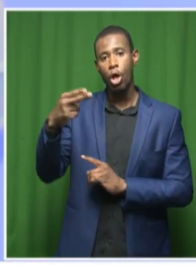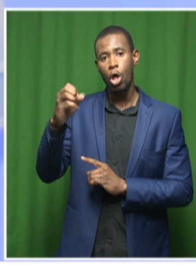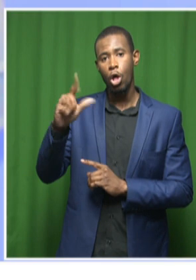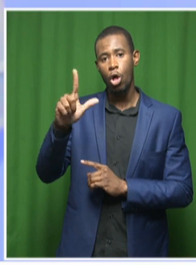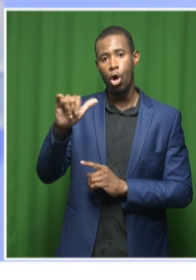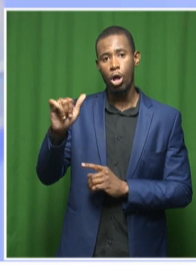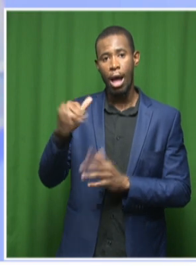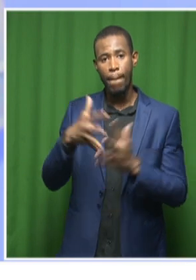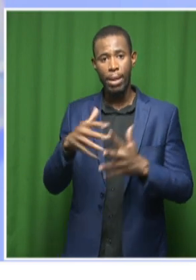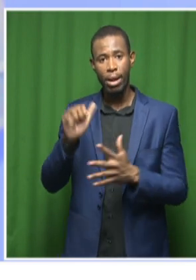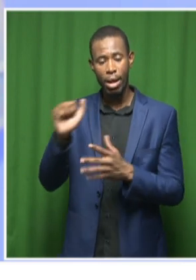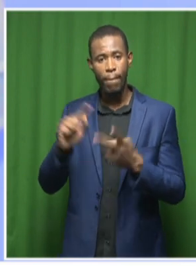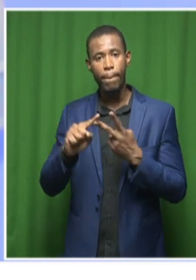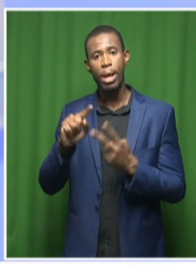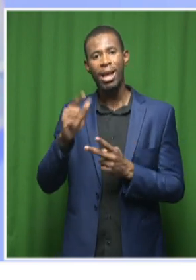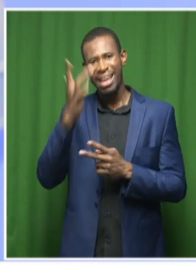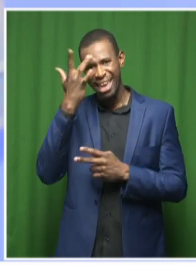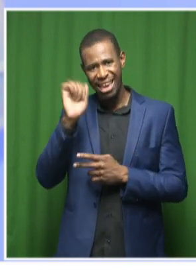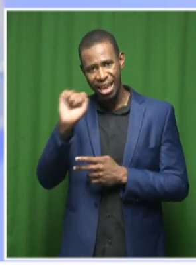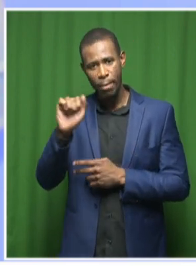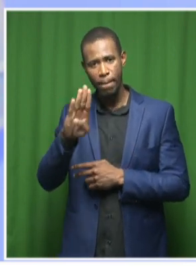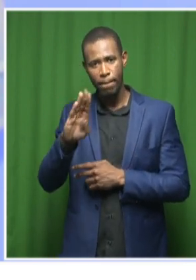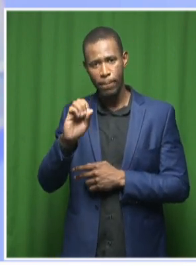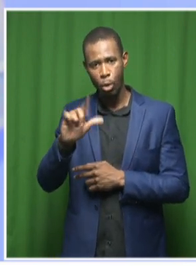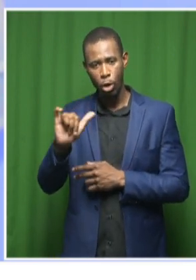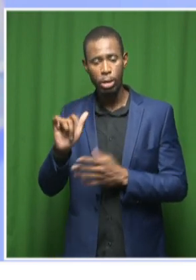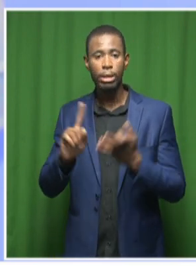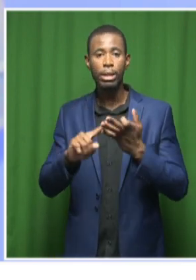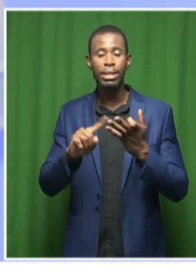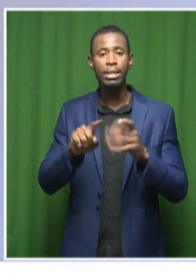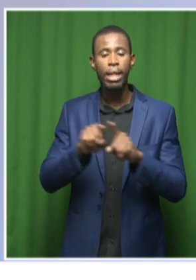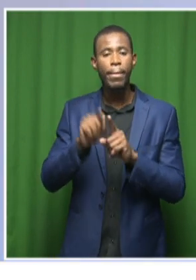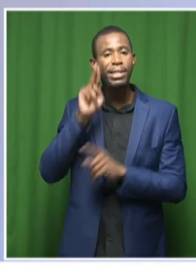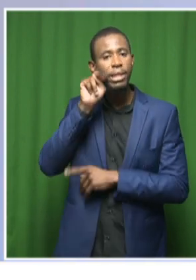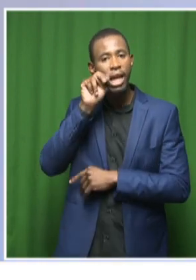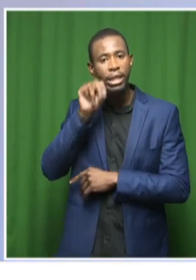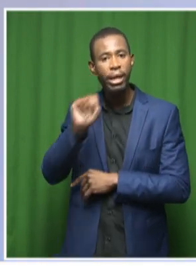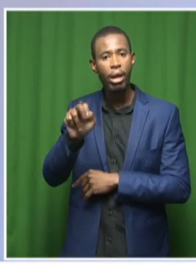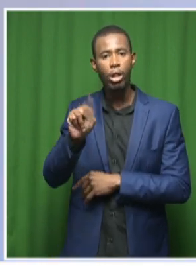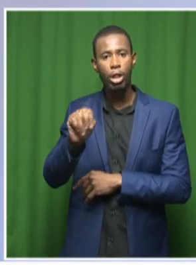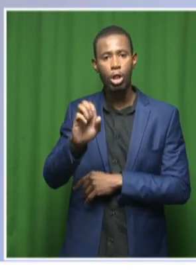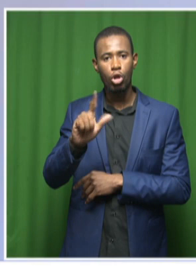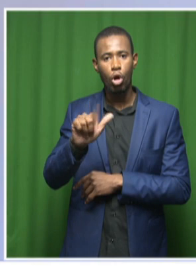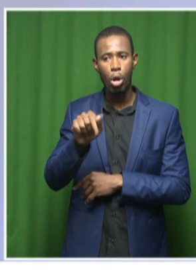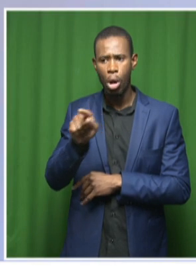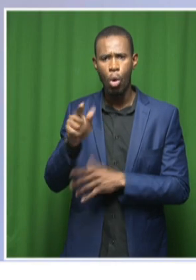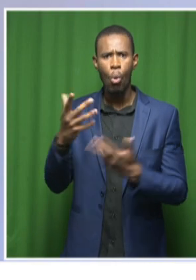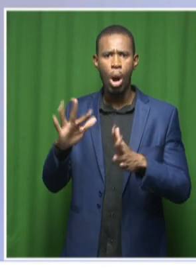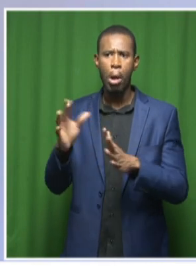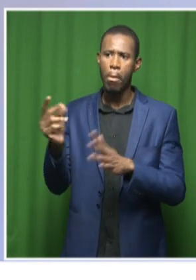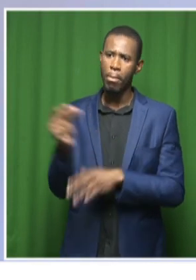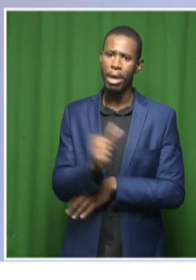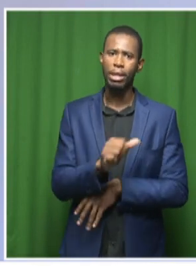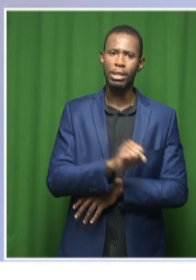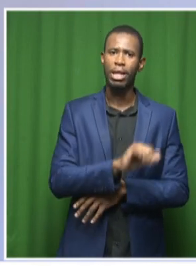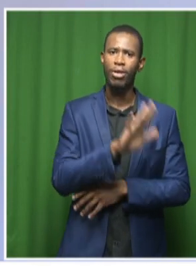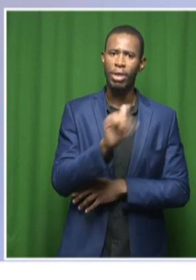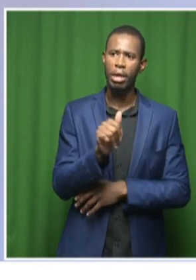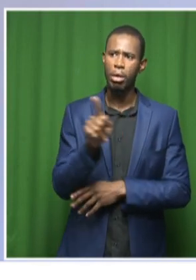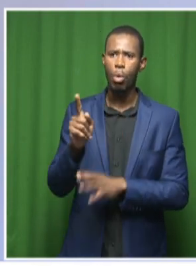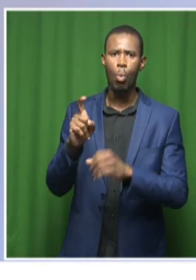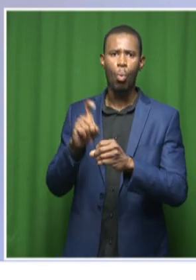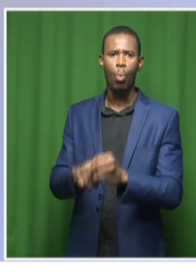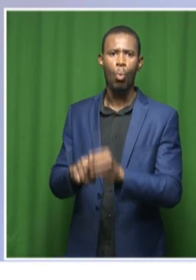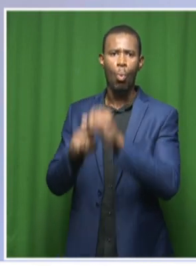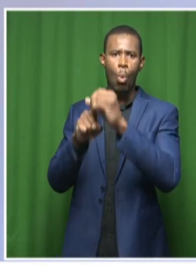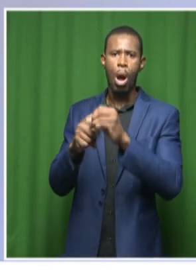Nollywood now, you know, has like, you know, surpassed us. So we want to ensure that, you know, rural and township kids, you know, are accessing these